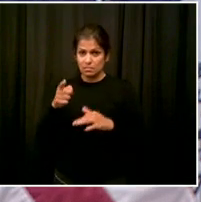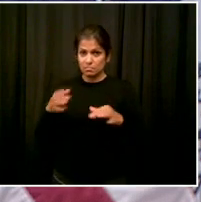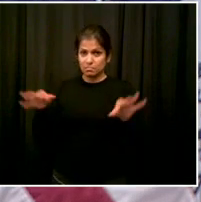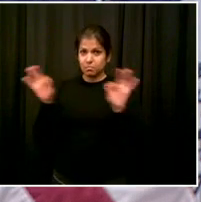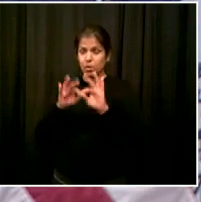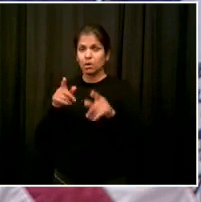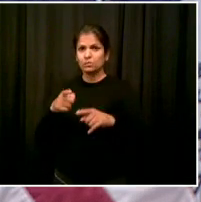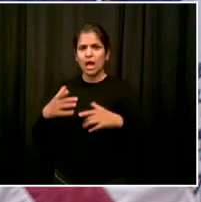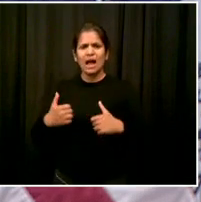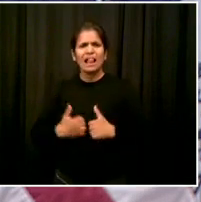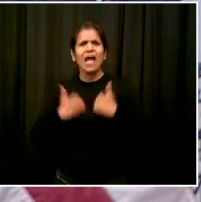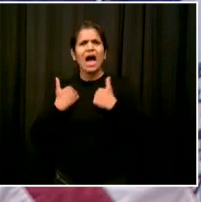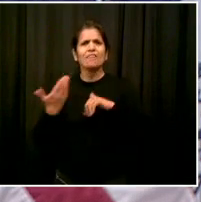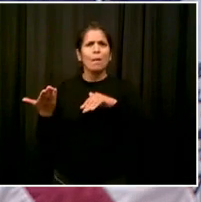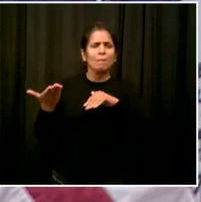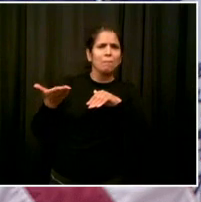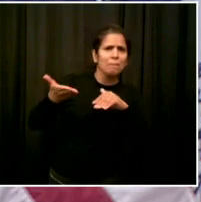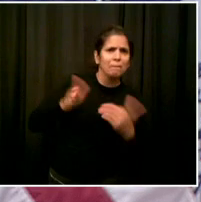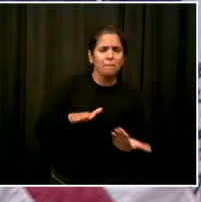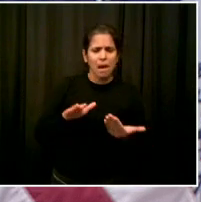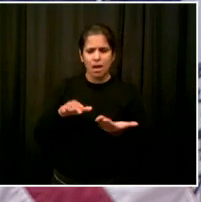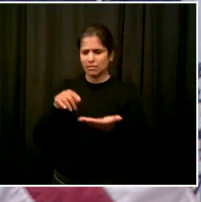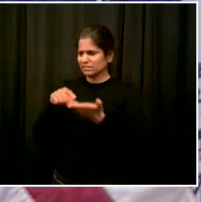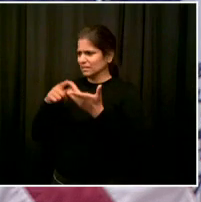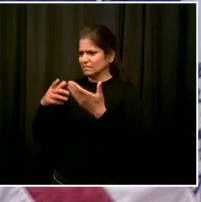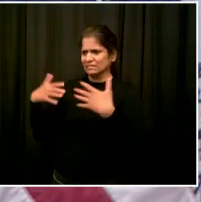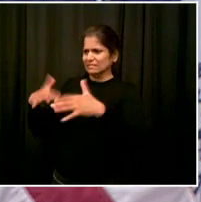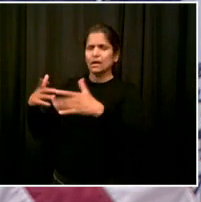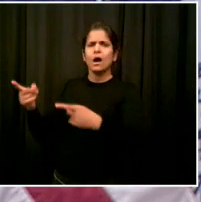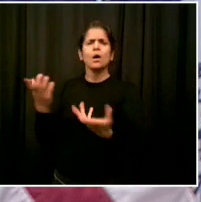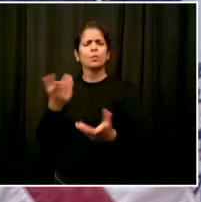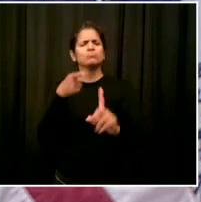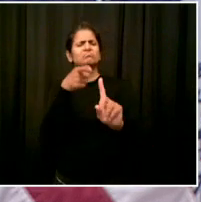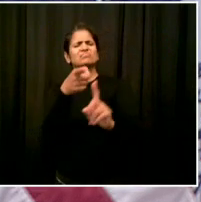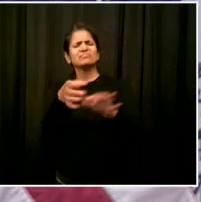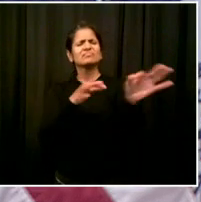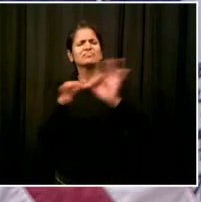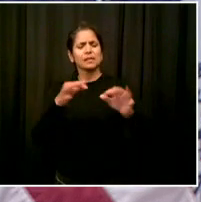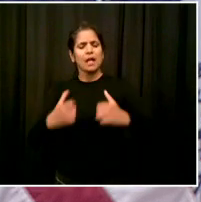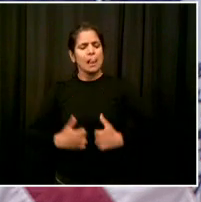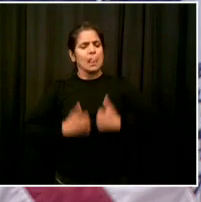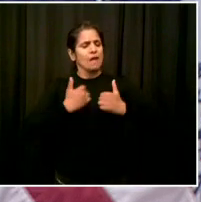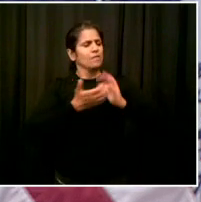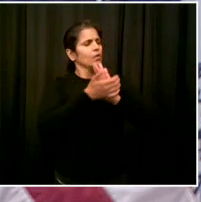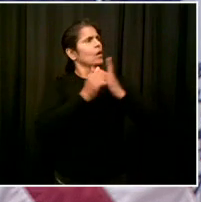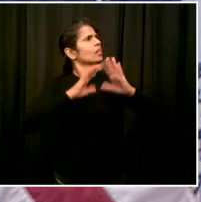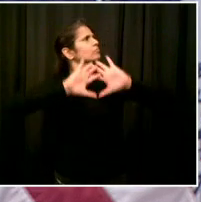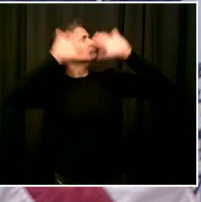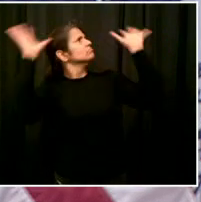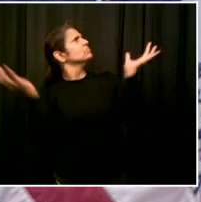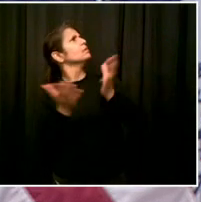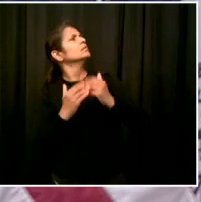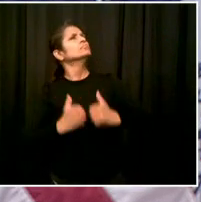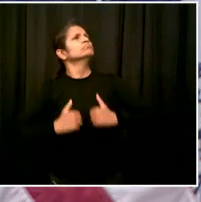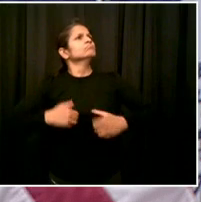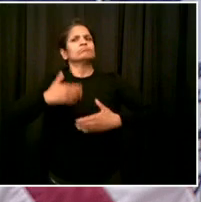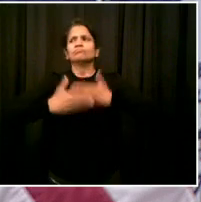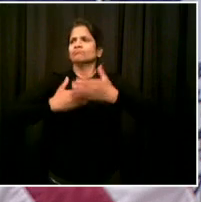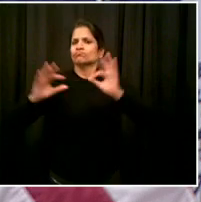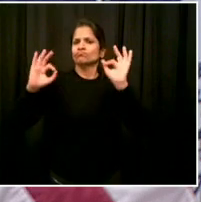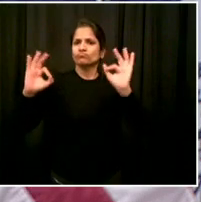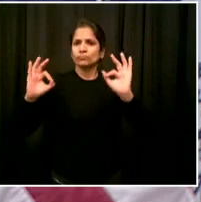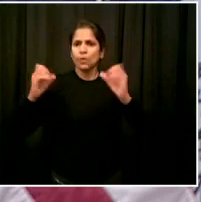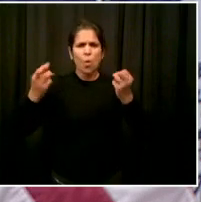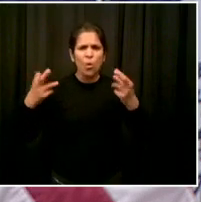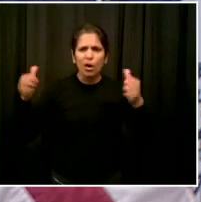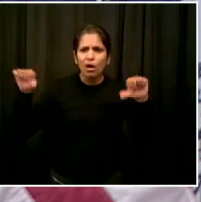No, again, what I said is, Ruben, you can miss my point if you want, but I'm trying to make it really clear. Where there's an